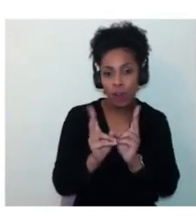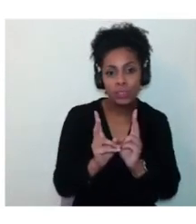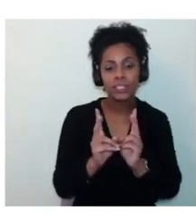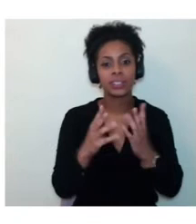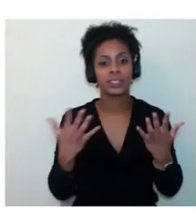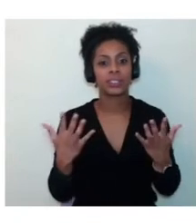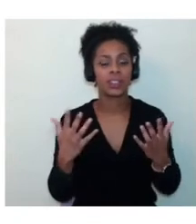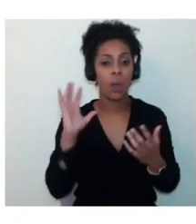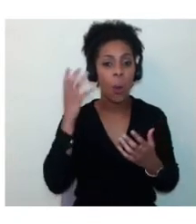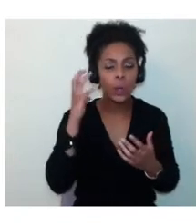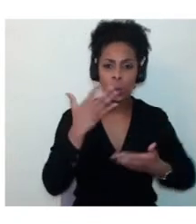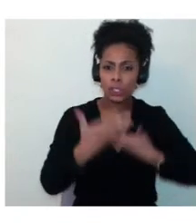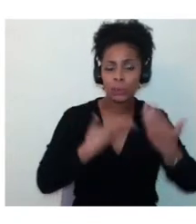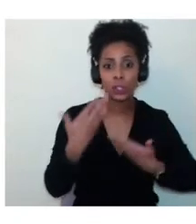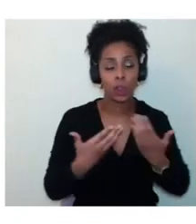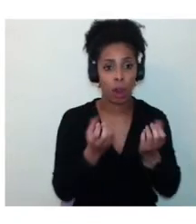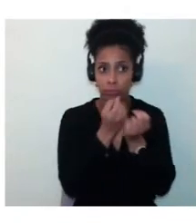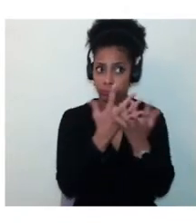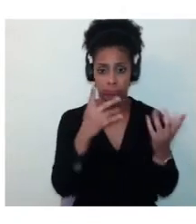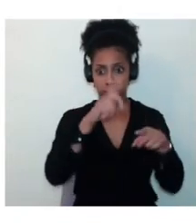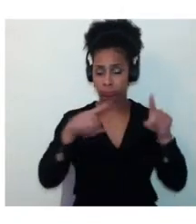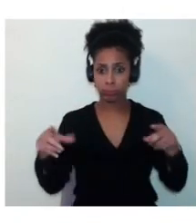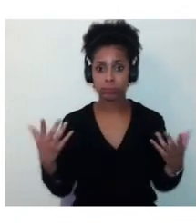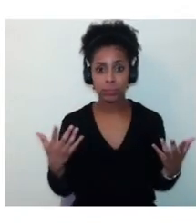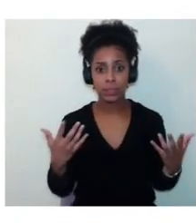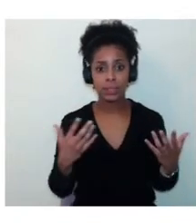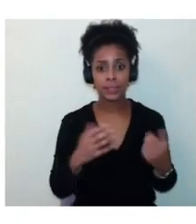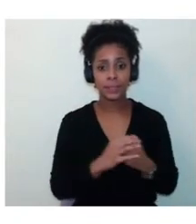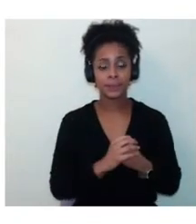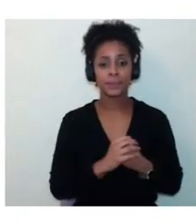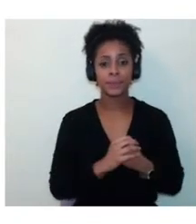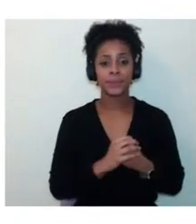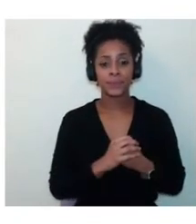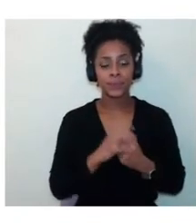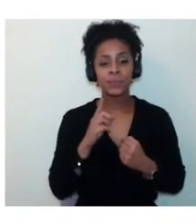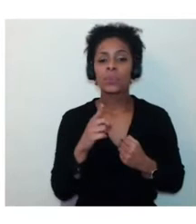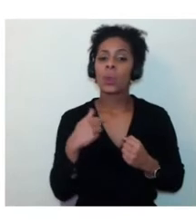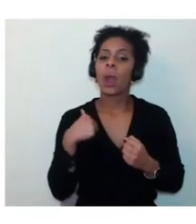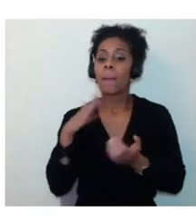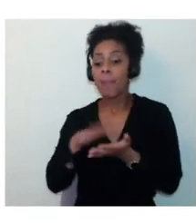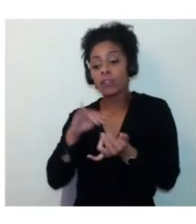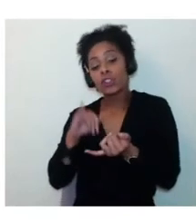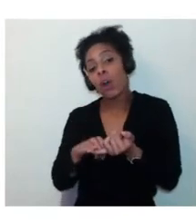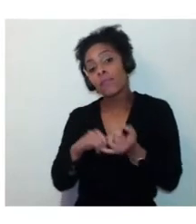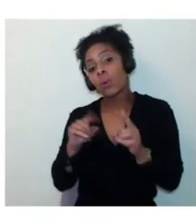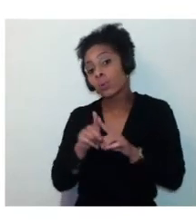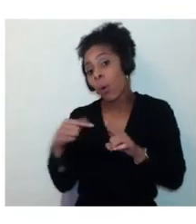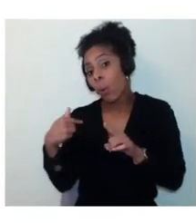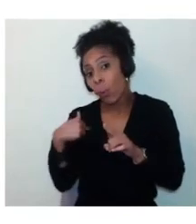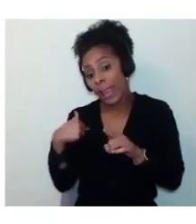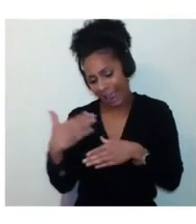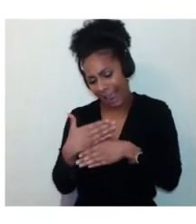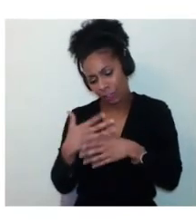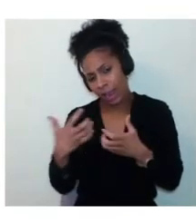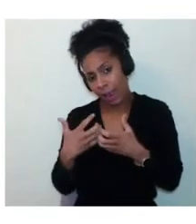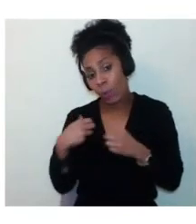so much more. Another way we take action at Microsoft is by offering accessibility training to our employees. We have a